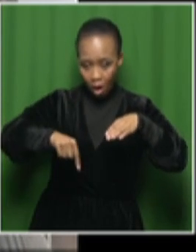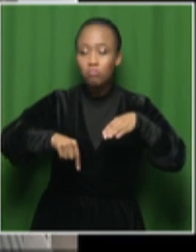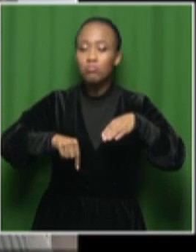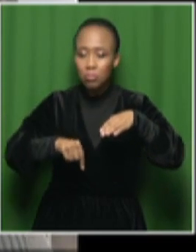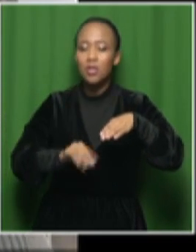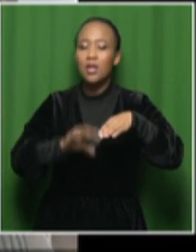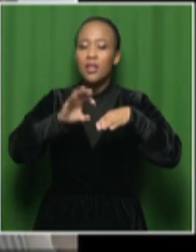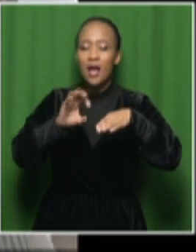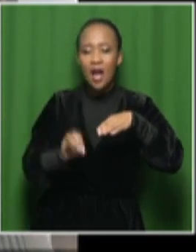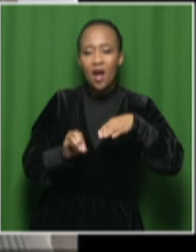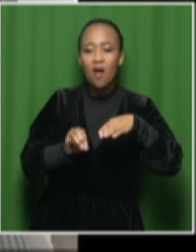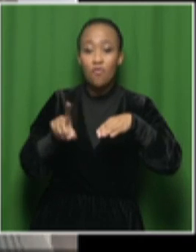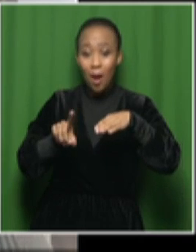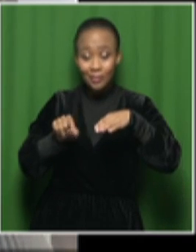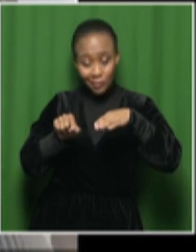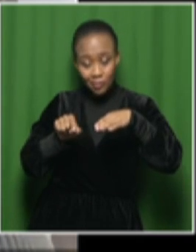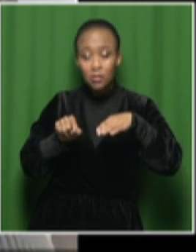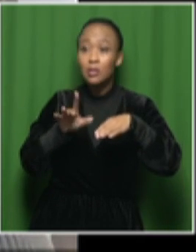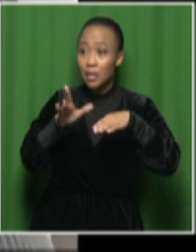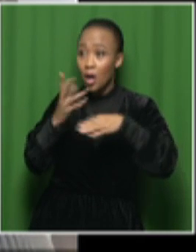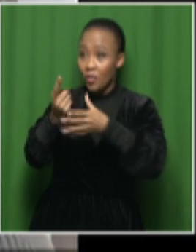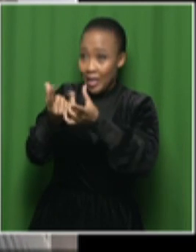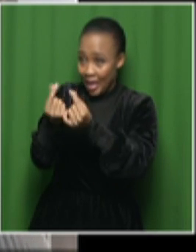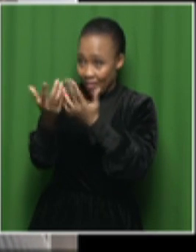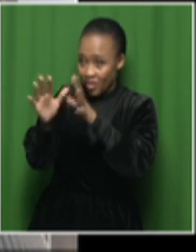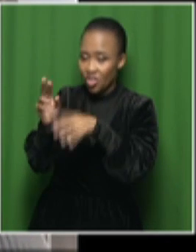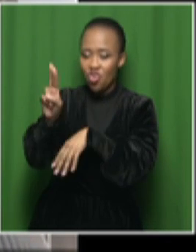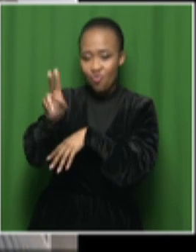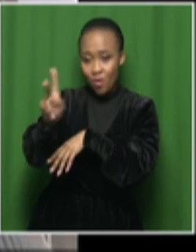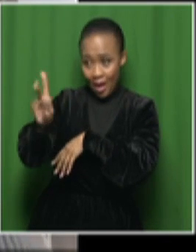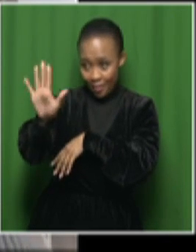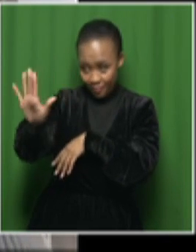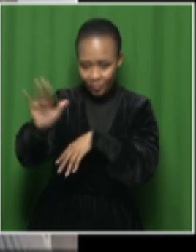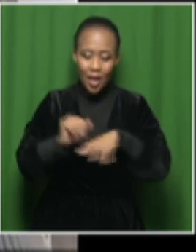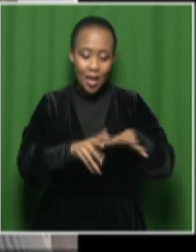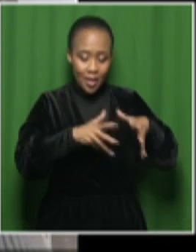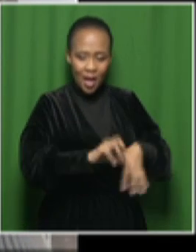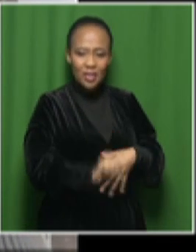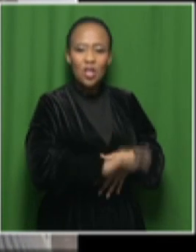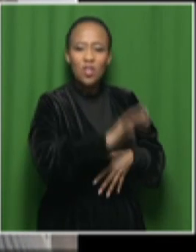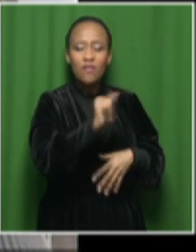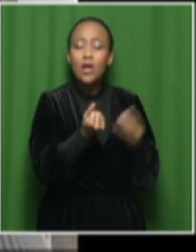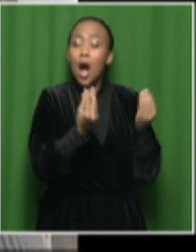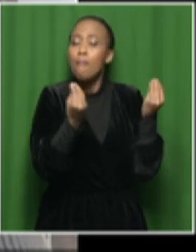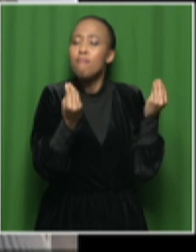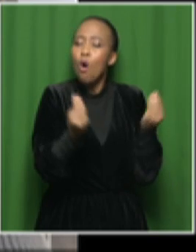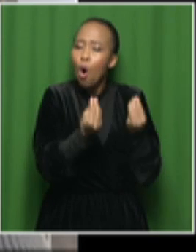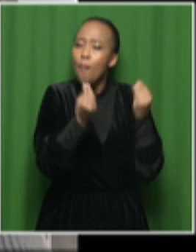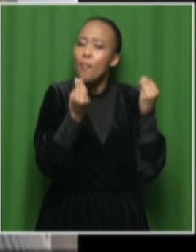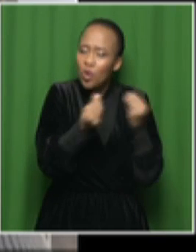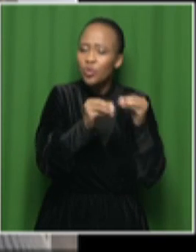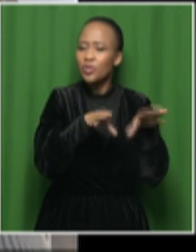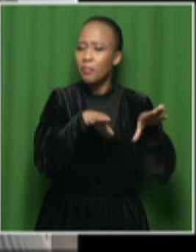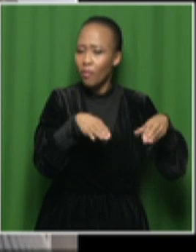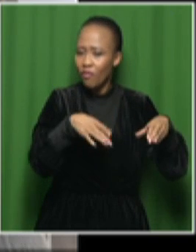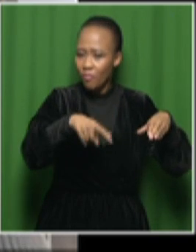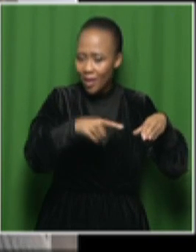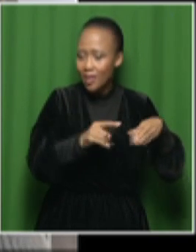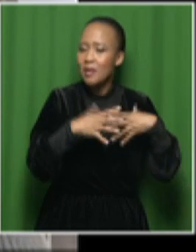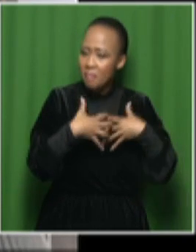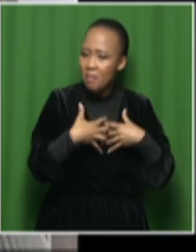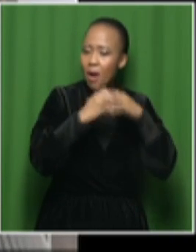happened. So just like in South Africa, you had some form of populist movement that was orchestrated by Verwoerd